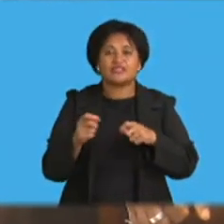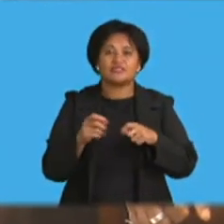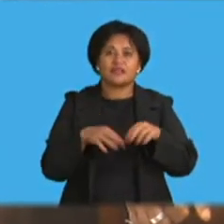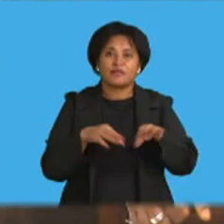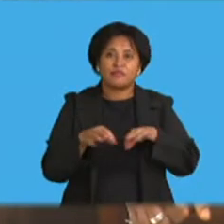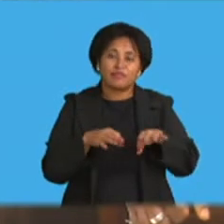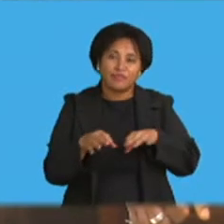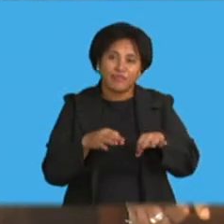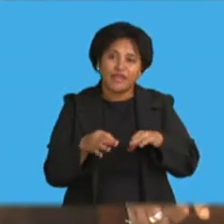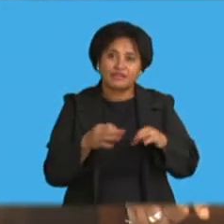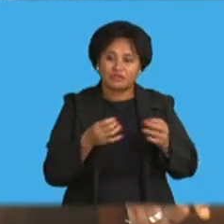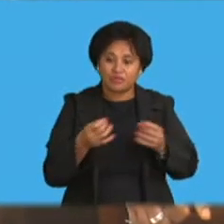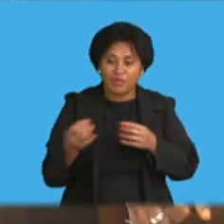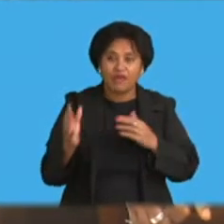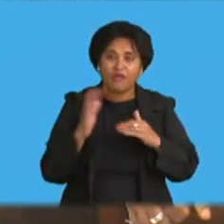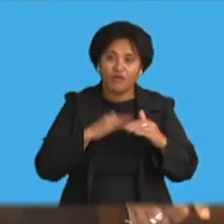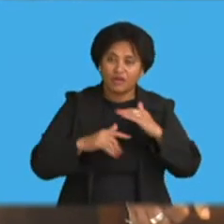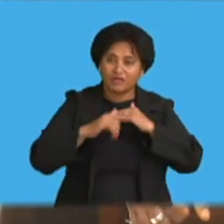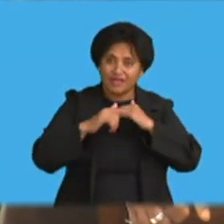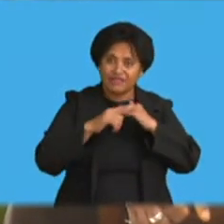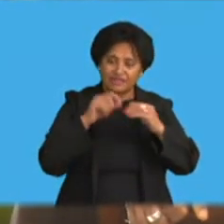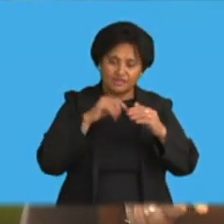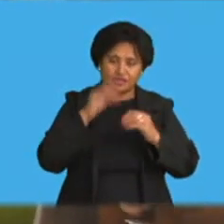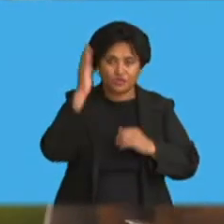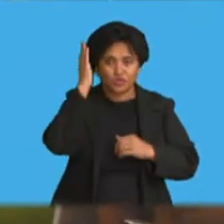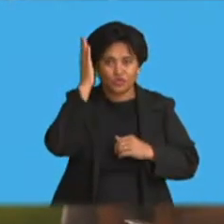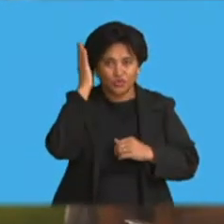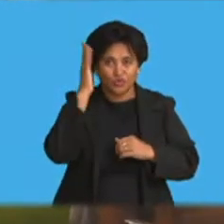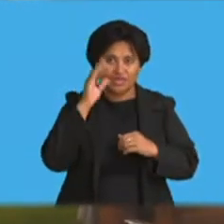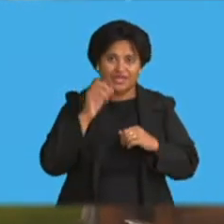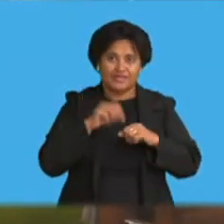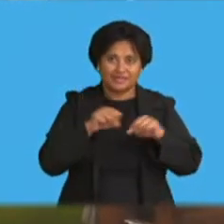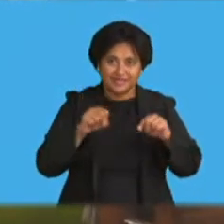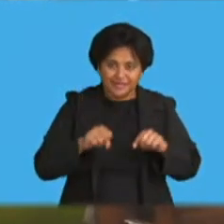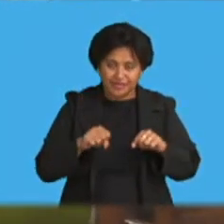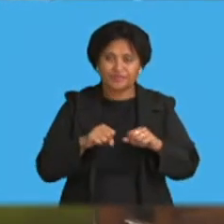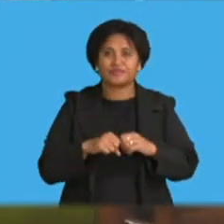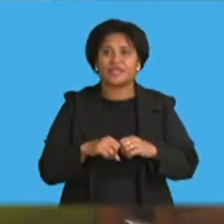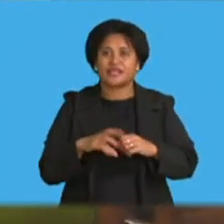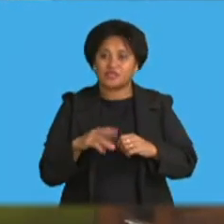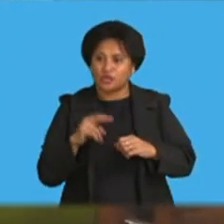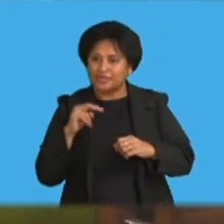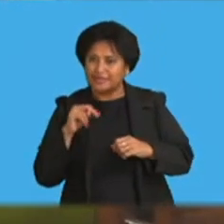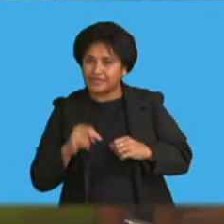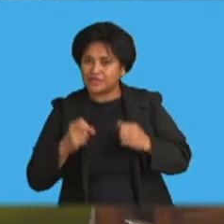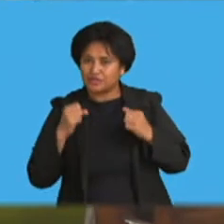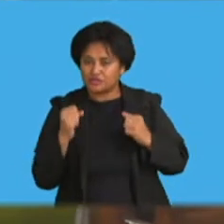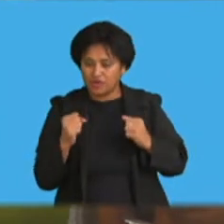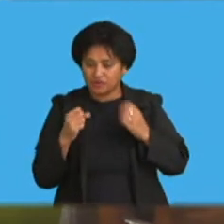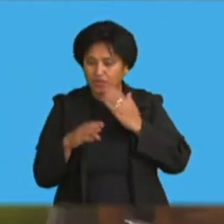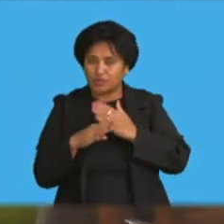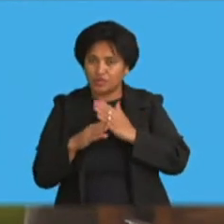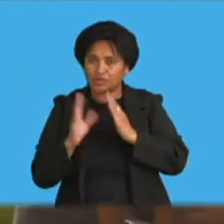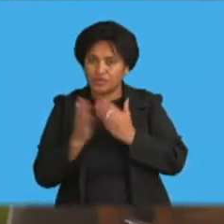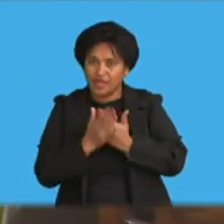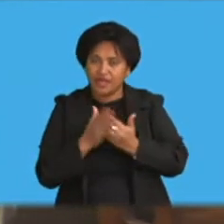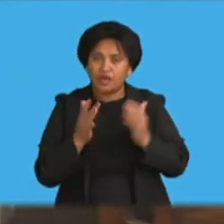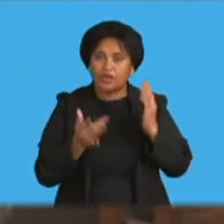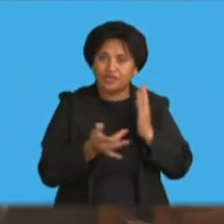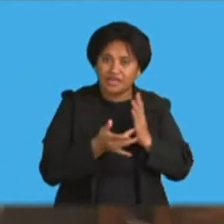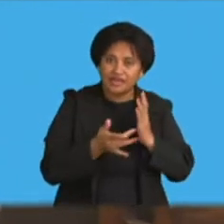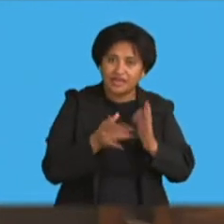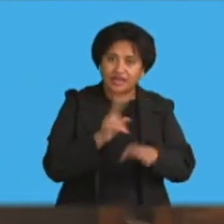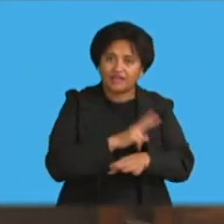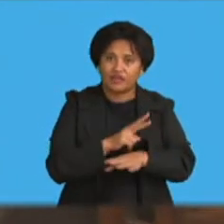level of the education system. Our school system needs a stronger linkage to technical and vocational education and to our